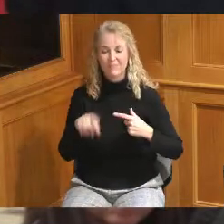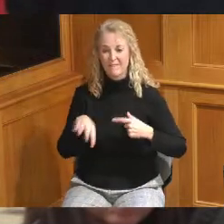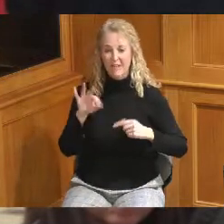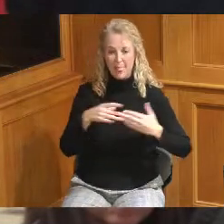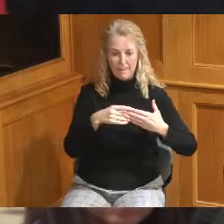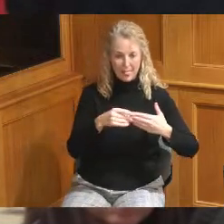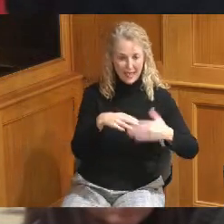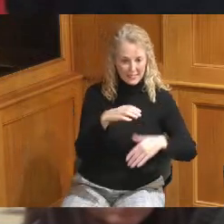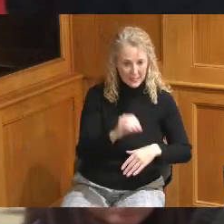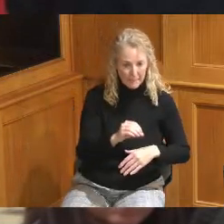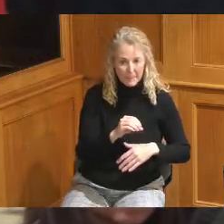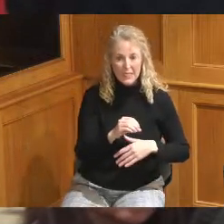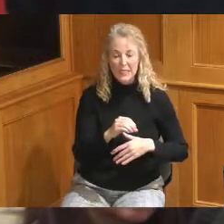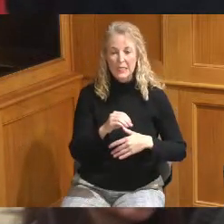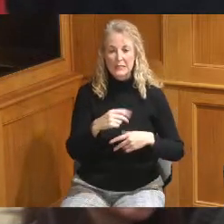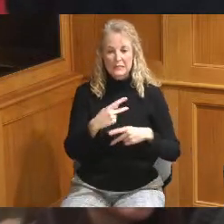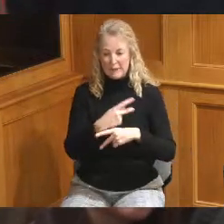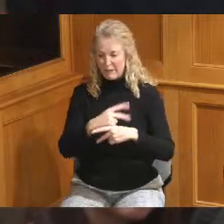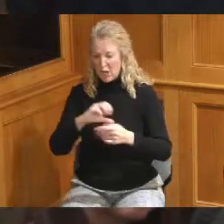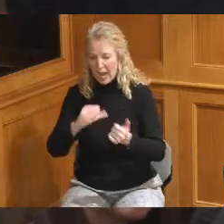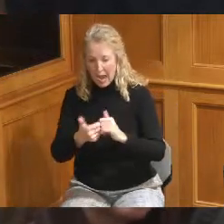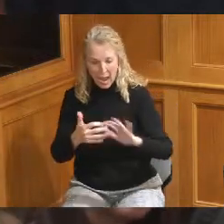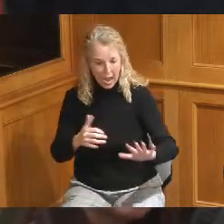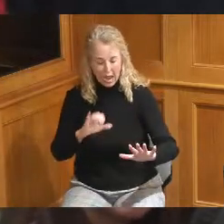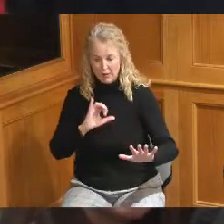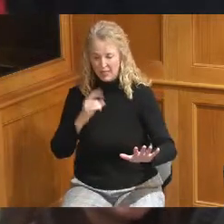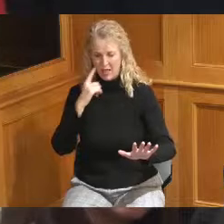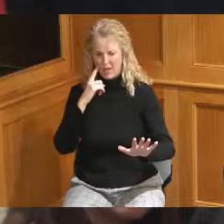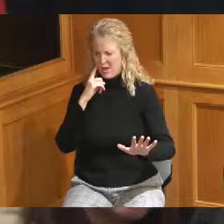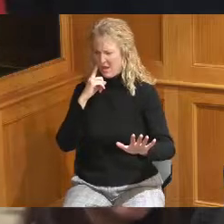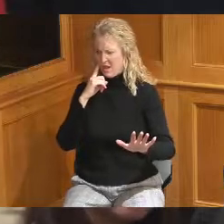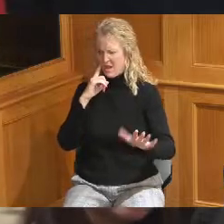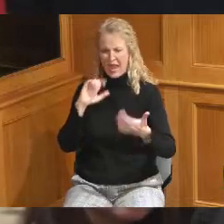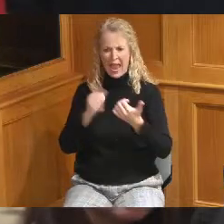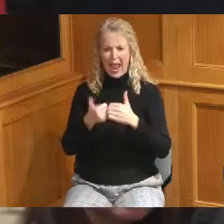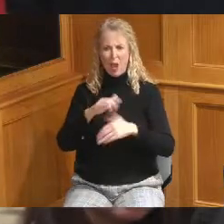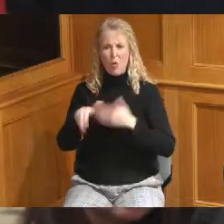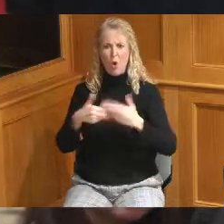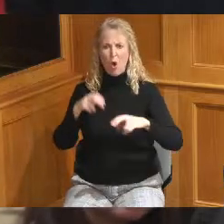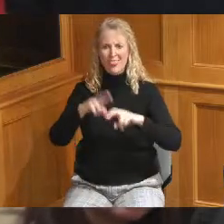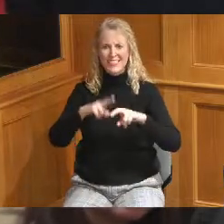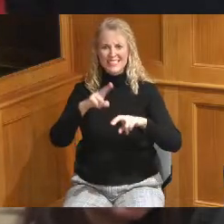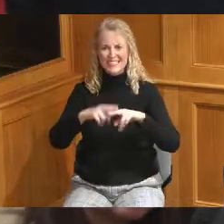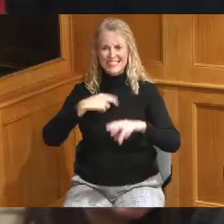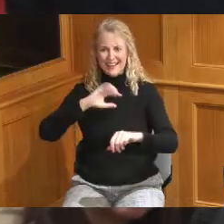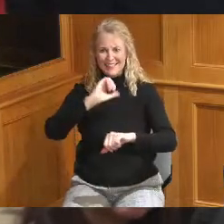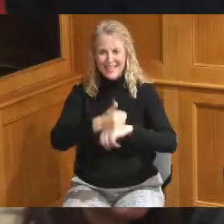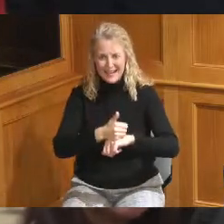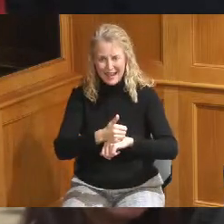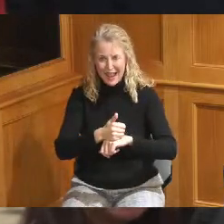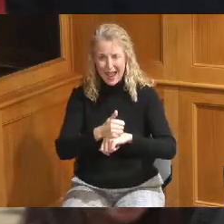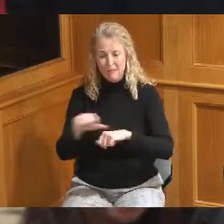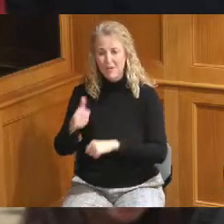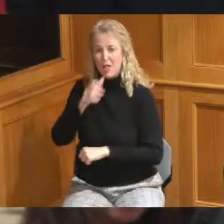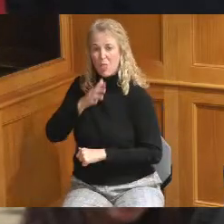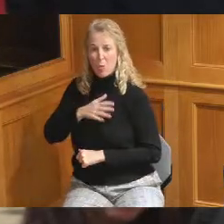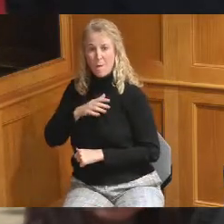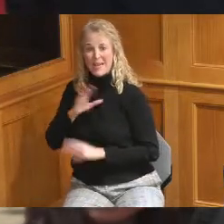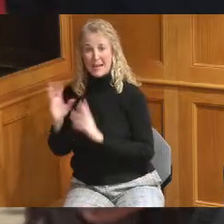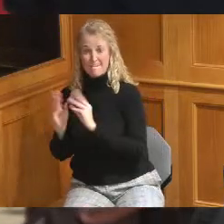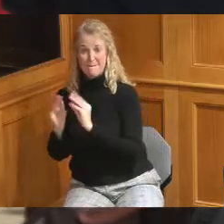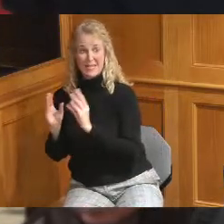manufacturer, and we did that. And then I'm like, oh my gosh, how am I going to install all these seats? And, Trina was at a meeting and